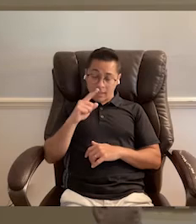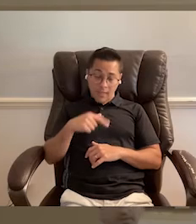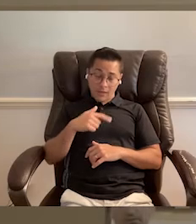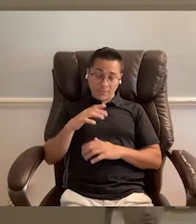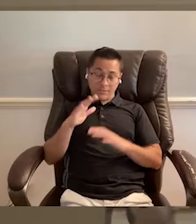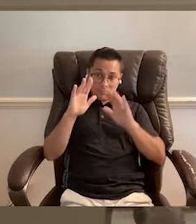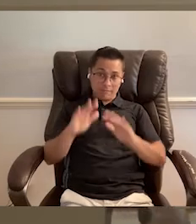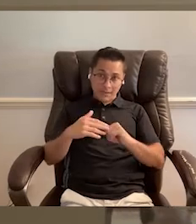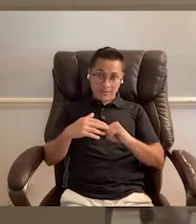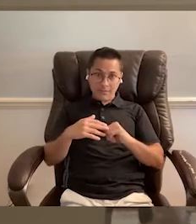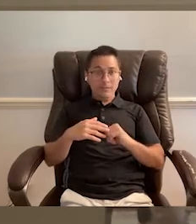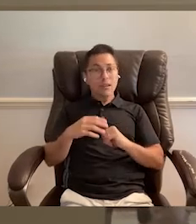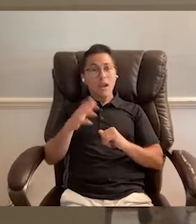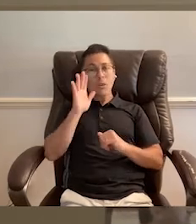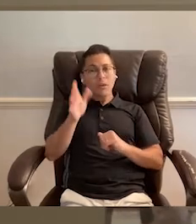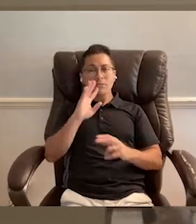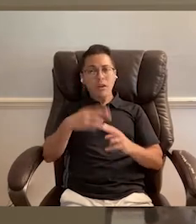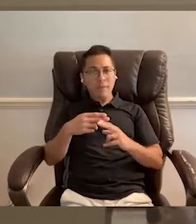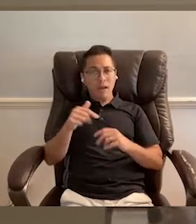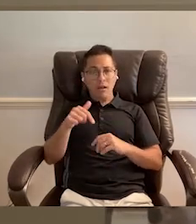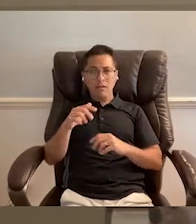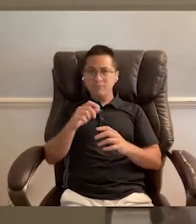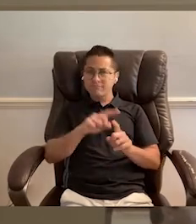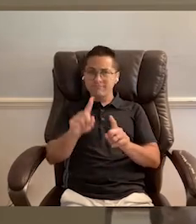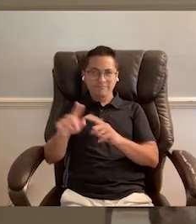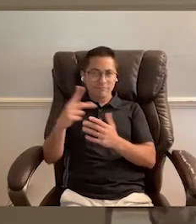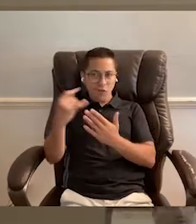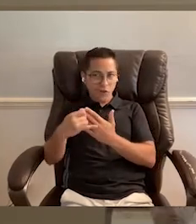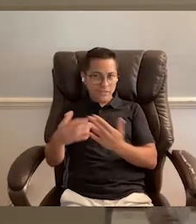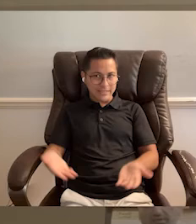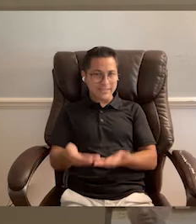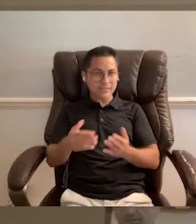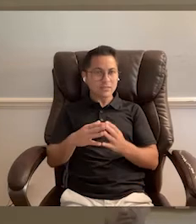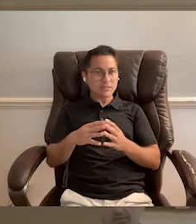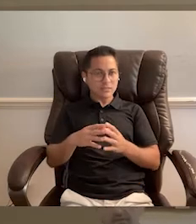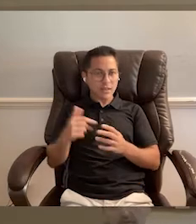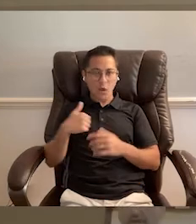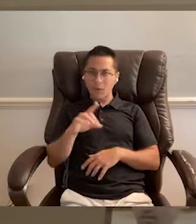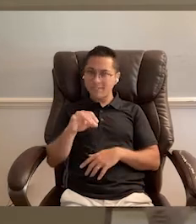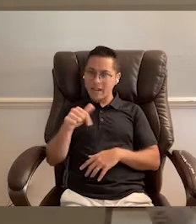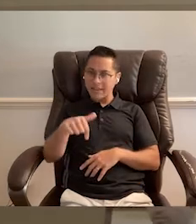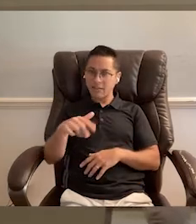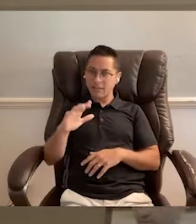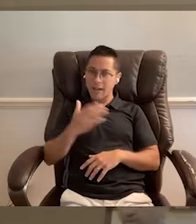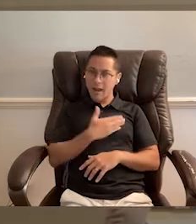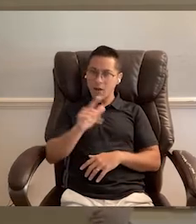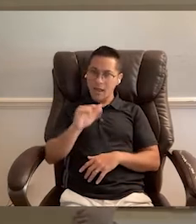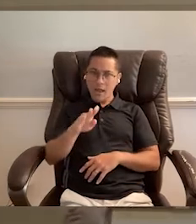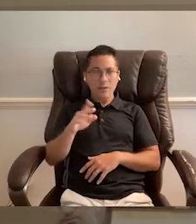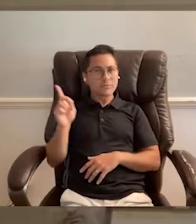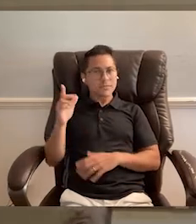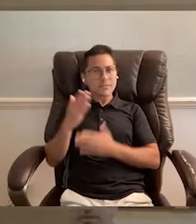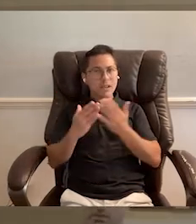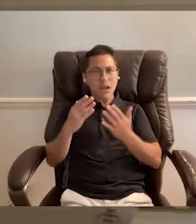how we use AI to make the grasping successful. And then we're going to talk about activities of daily living that we have robots actually programmed